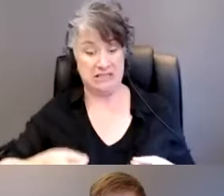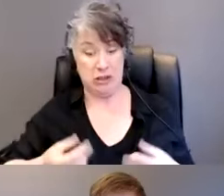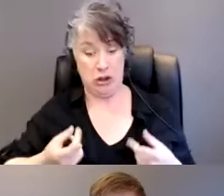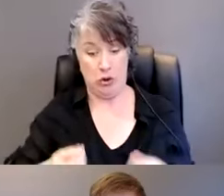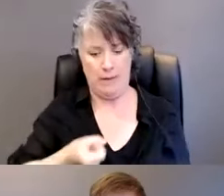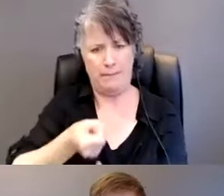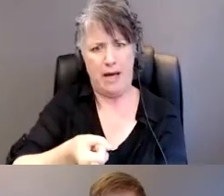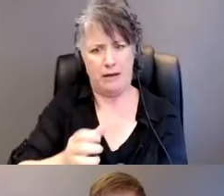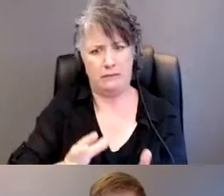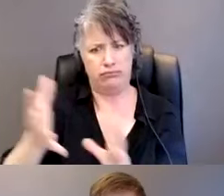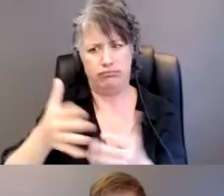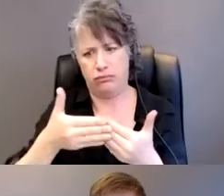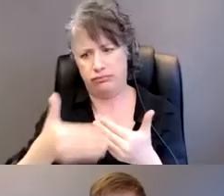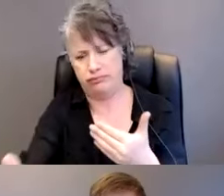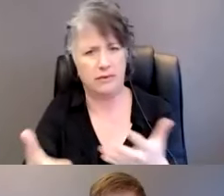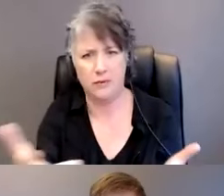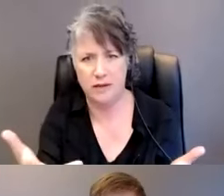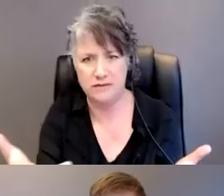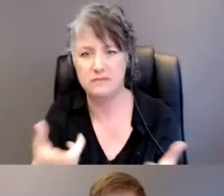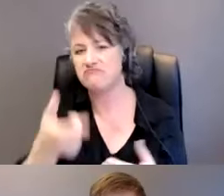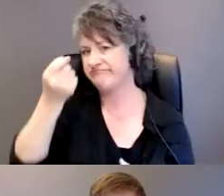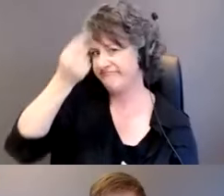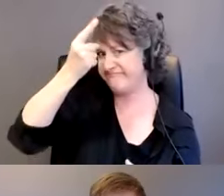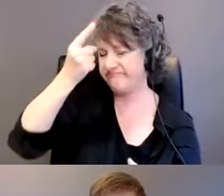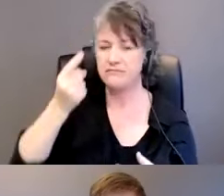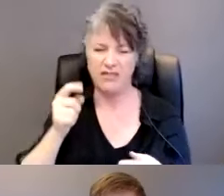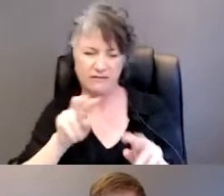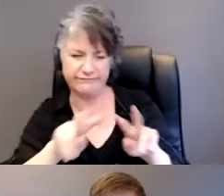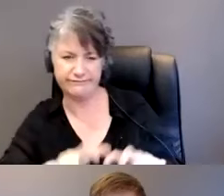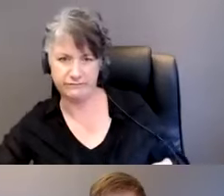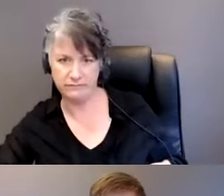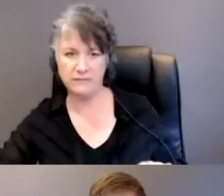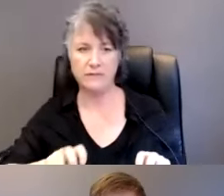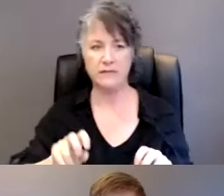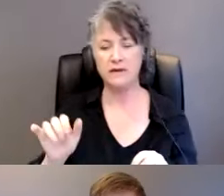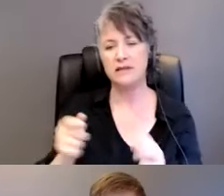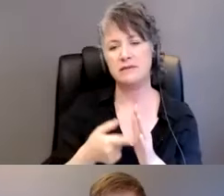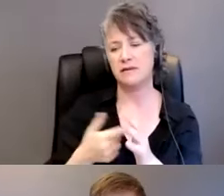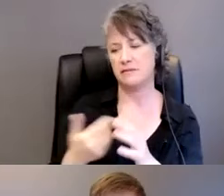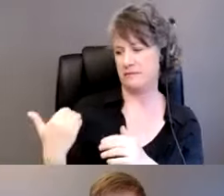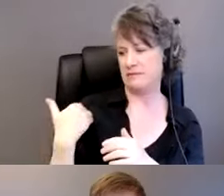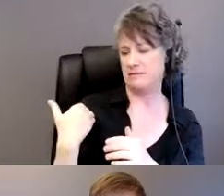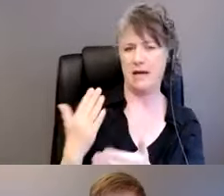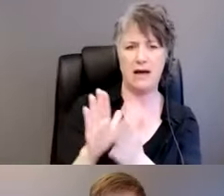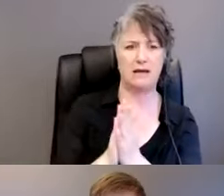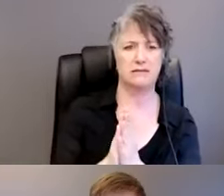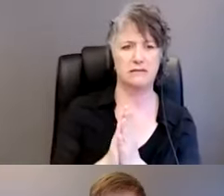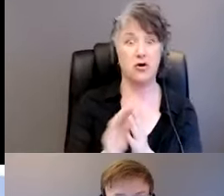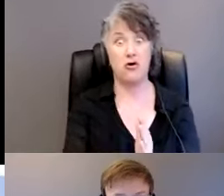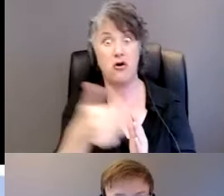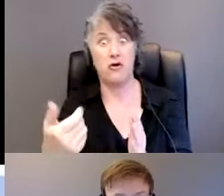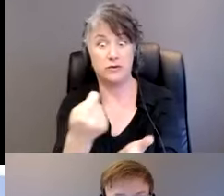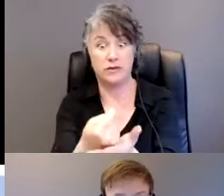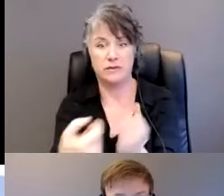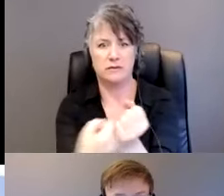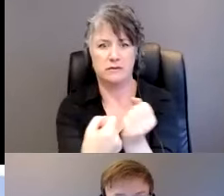thereof. And then sometimes we get, then similarly around decisions around other treatments. So if a patient that I'm seeing